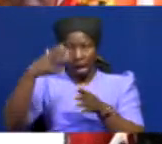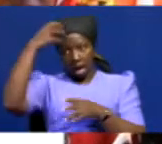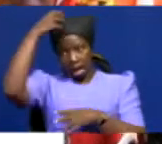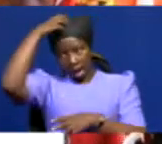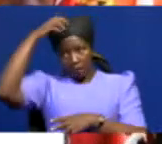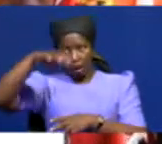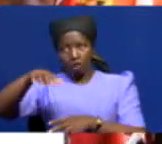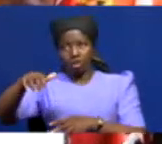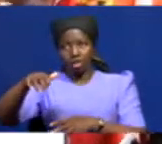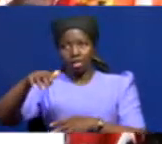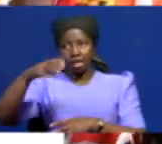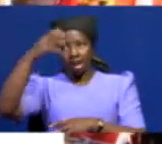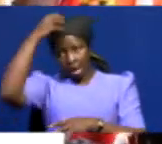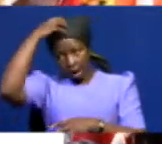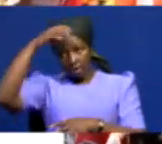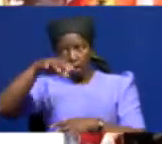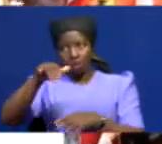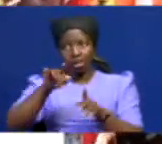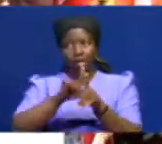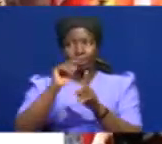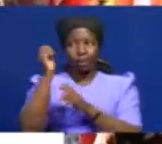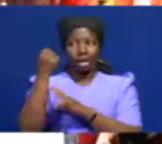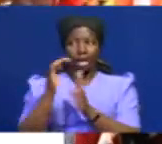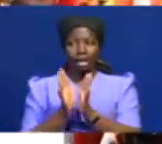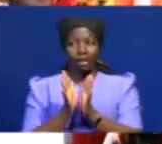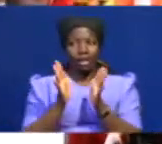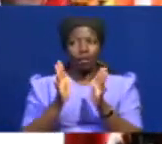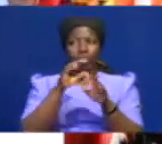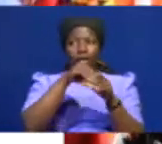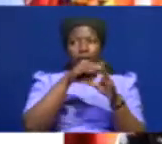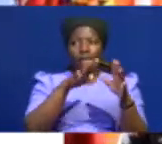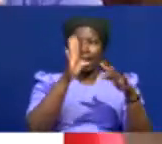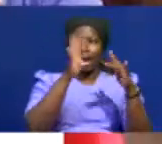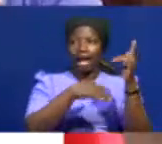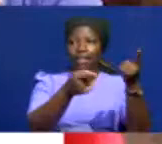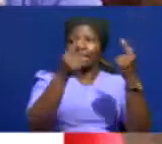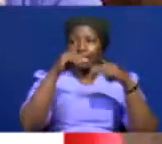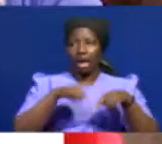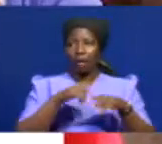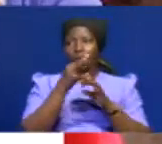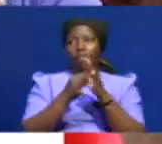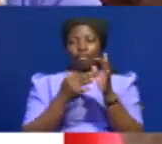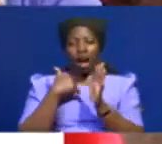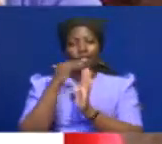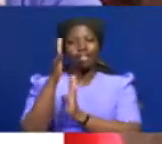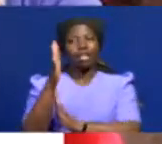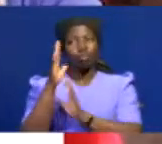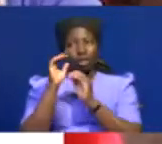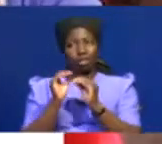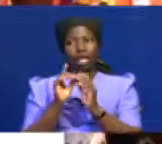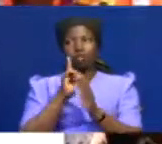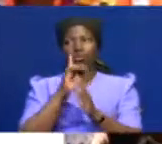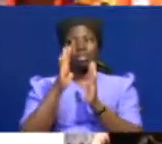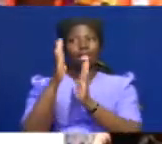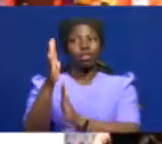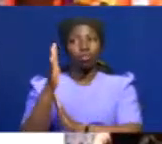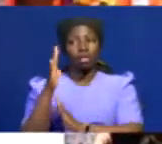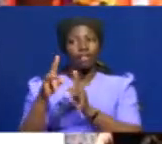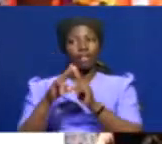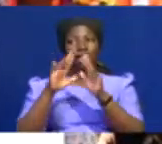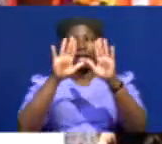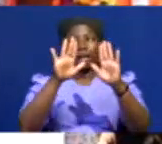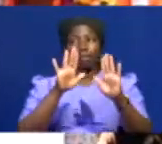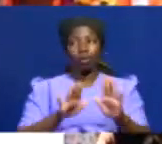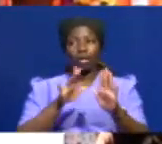County na Kenya kwa jumla. Wawekezaji hawezi kuja kama hakuna usalama. Kwa hivyo usalama ni kitu muhimu